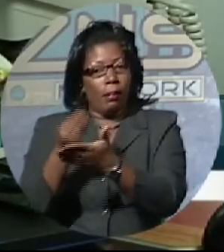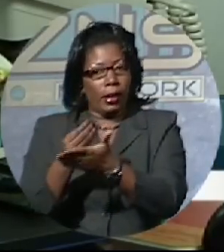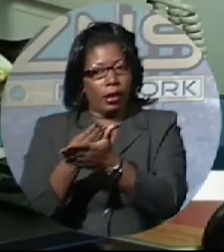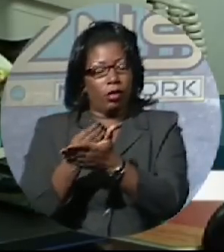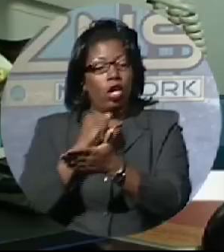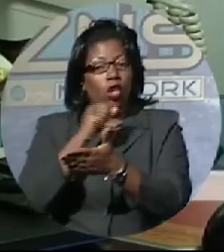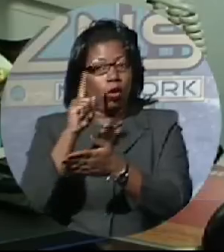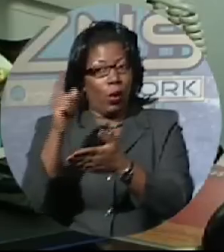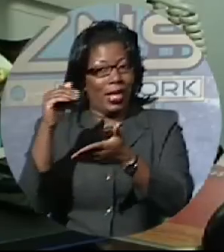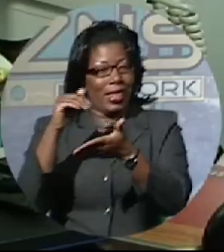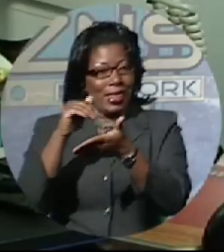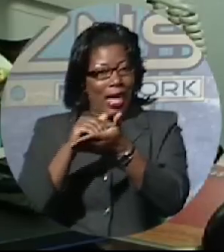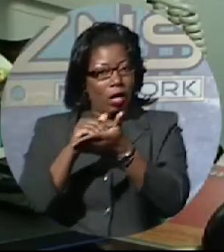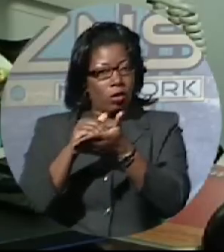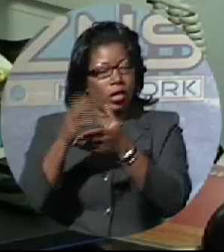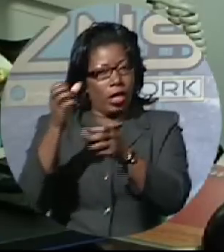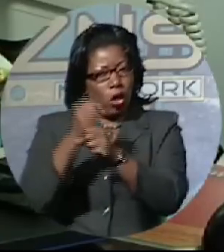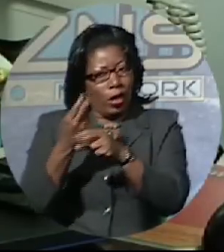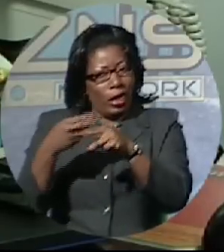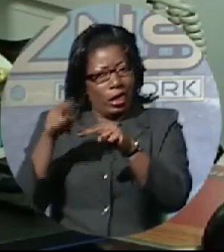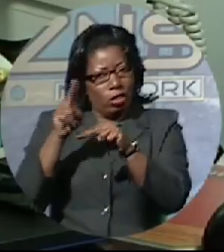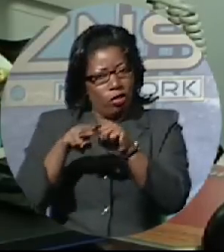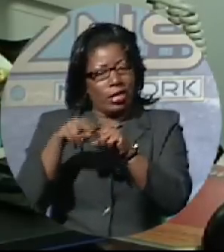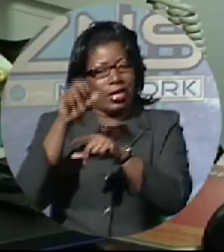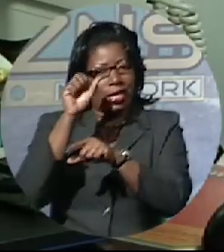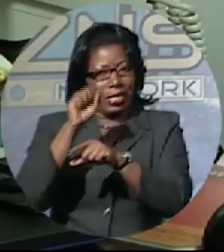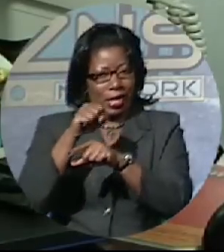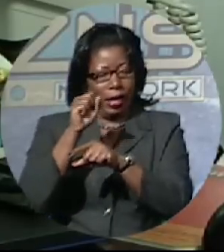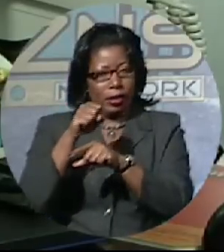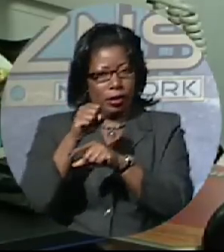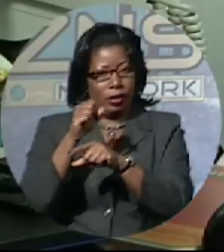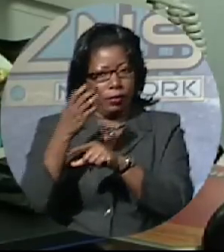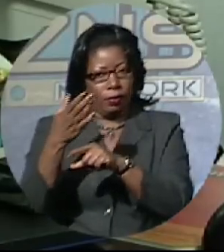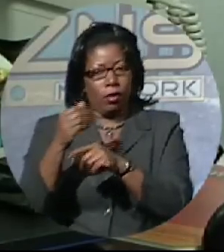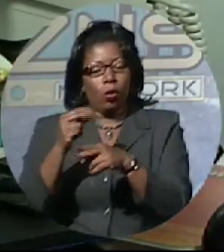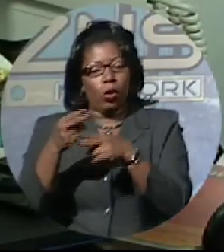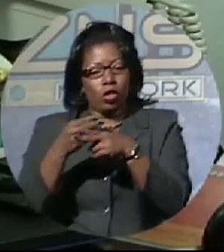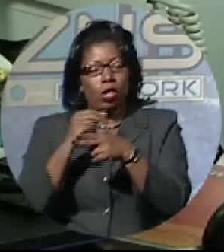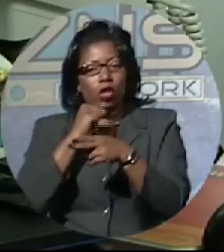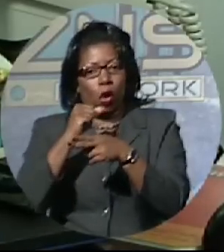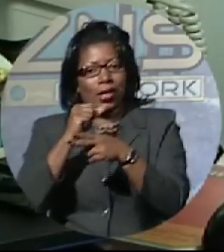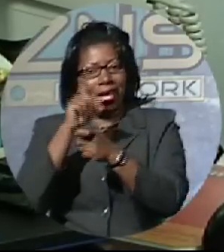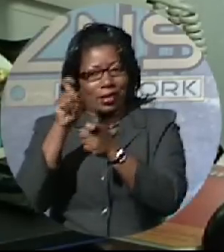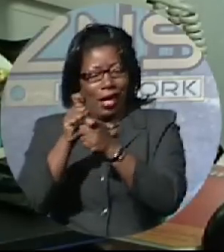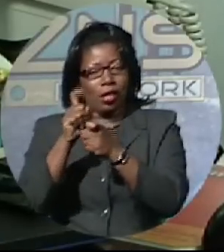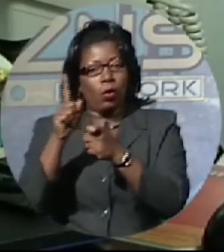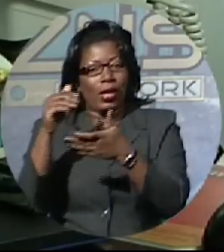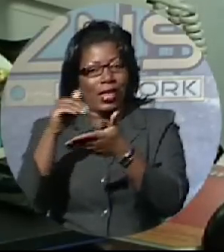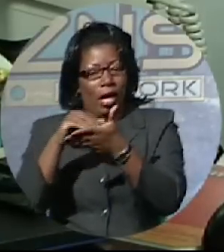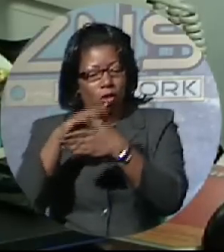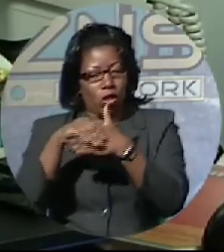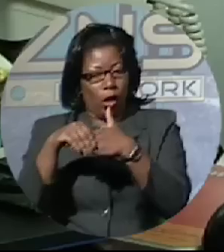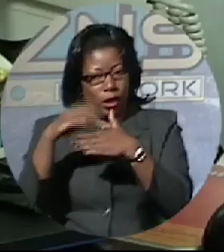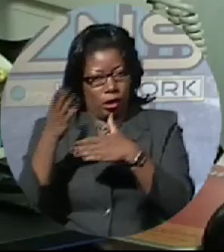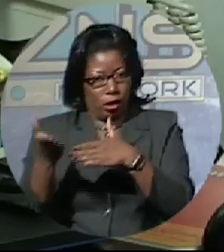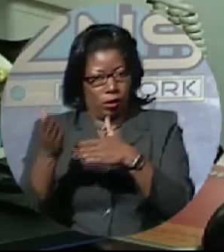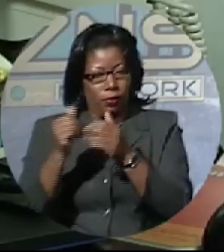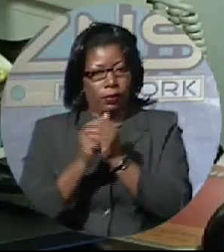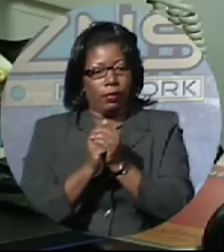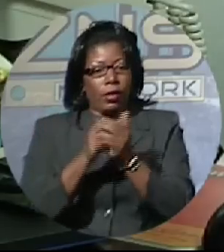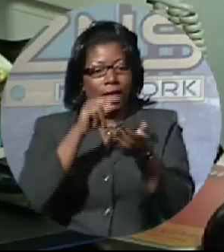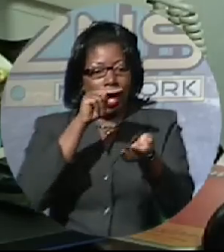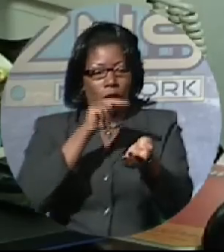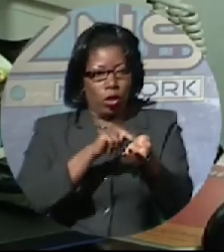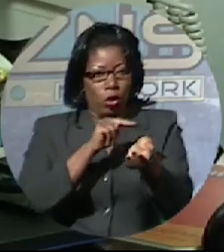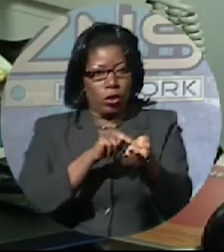received an increment increase. One increment increase, which is short of $1,000. Okay. The